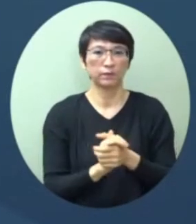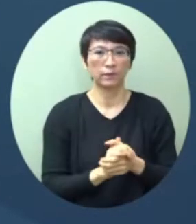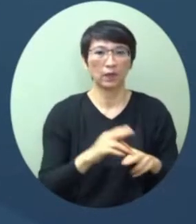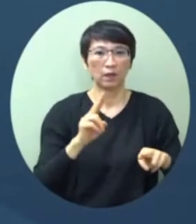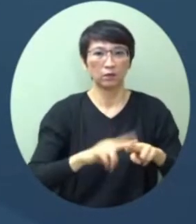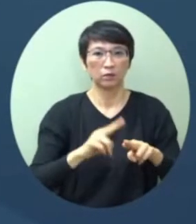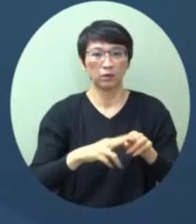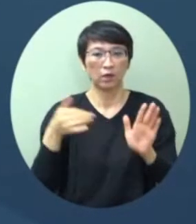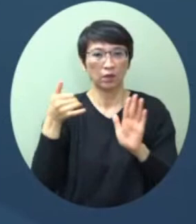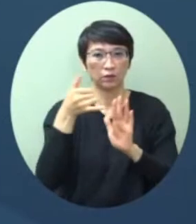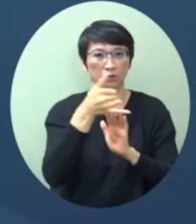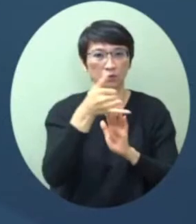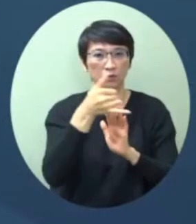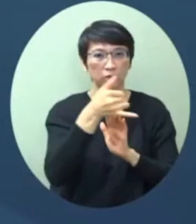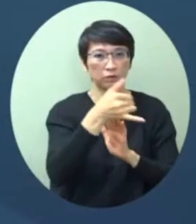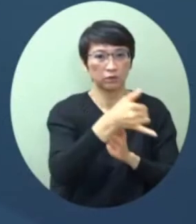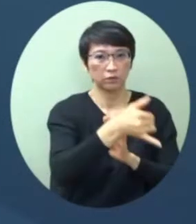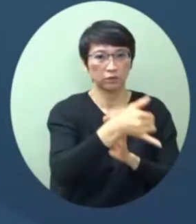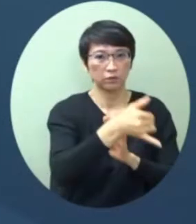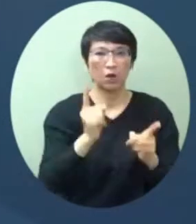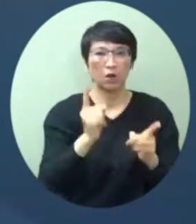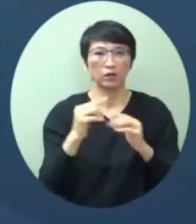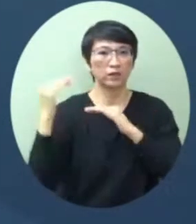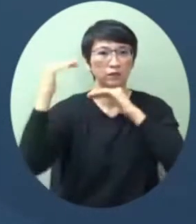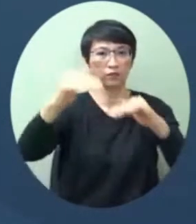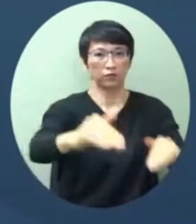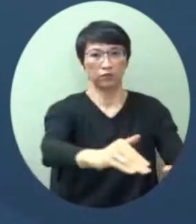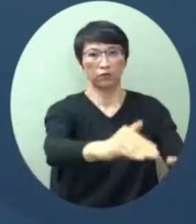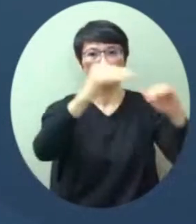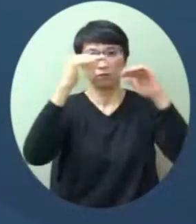at water transport.